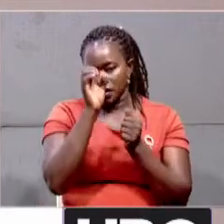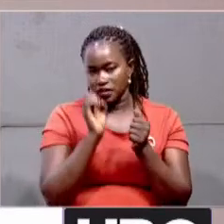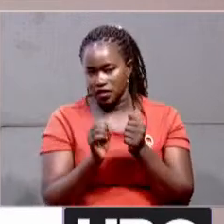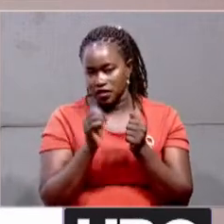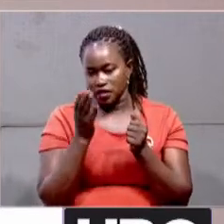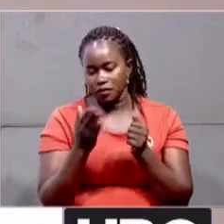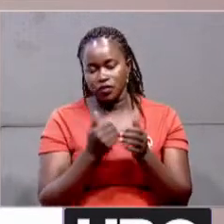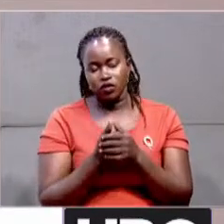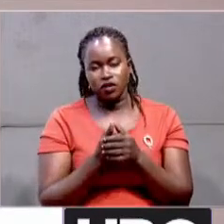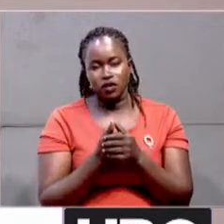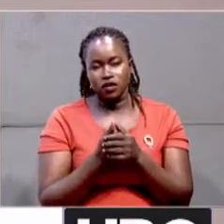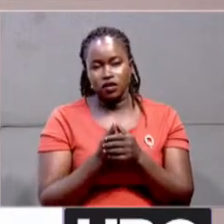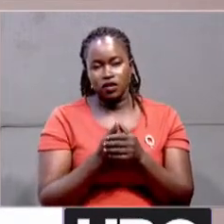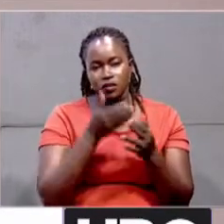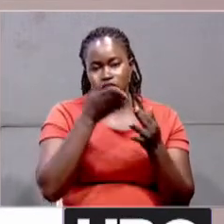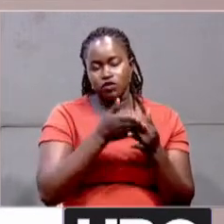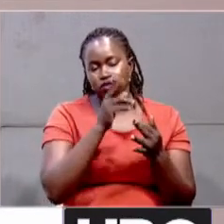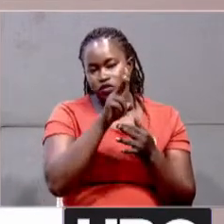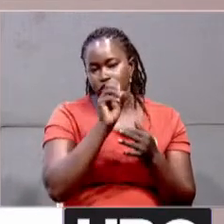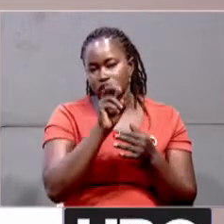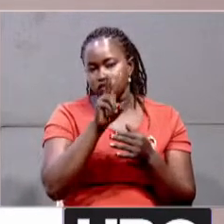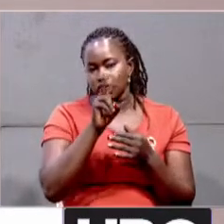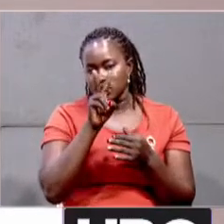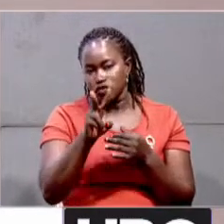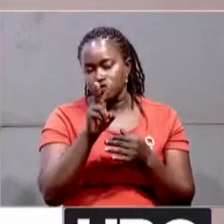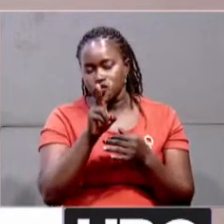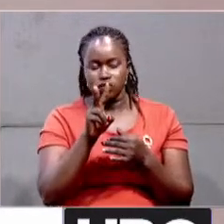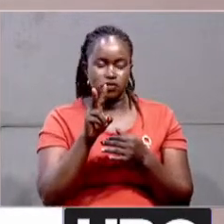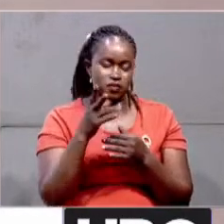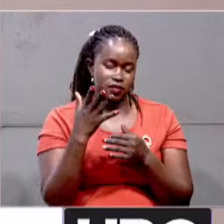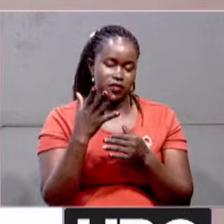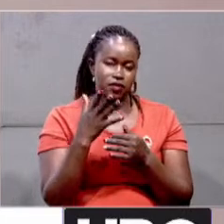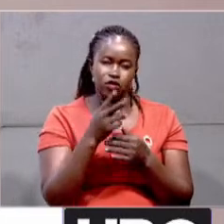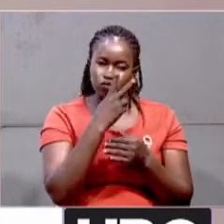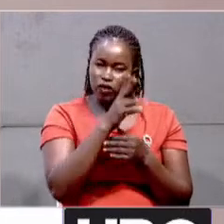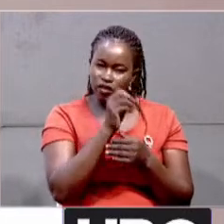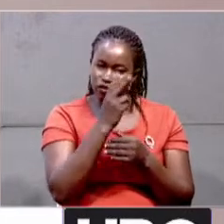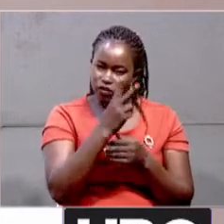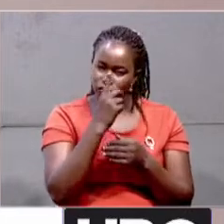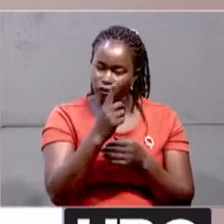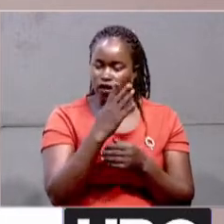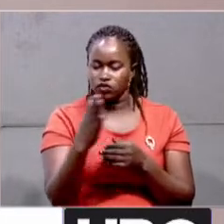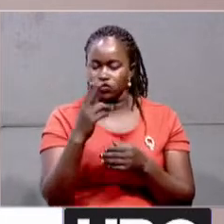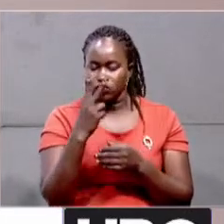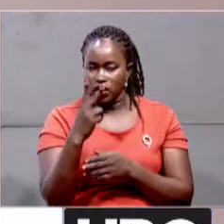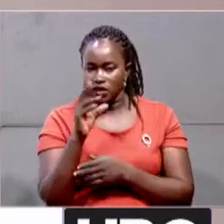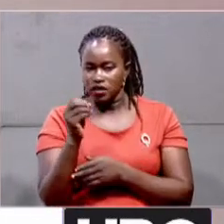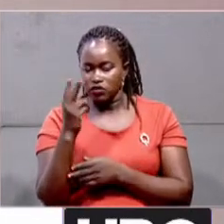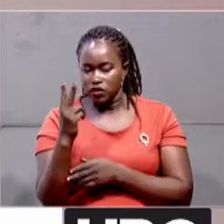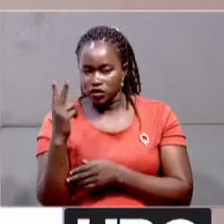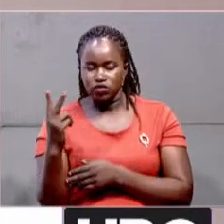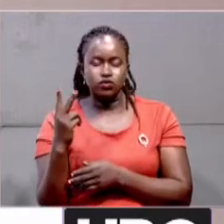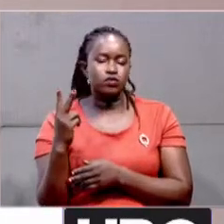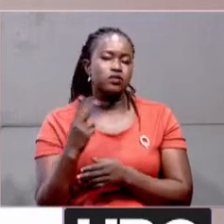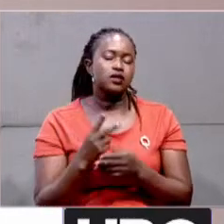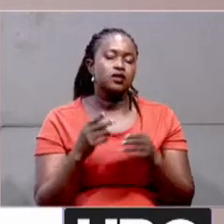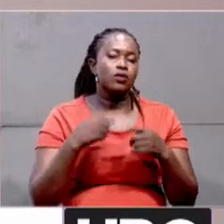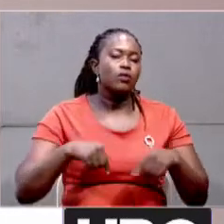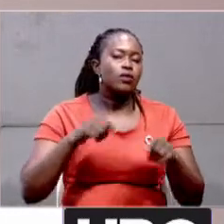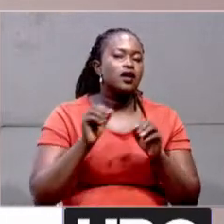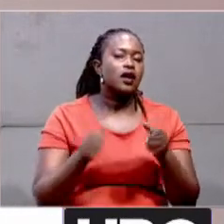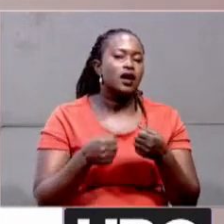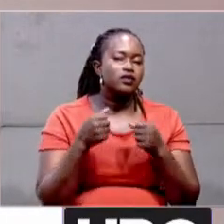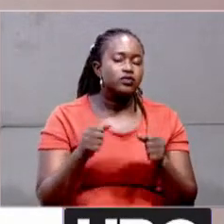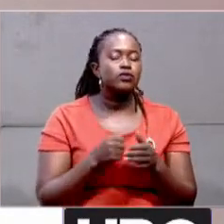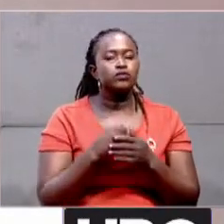between 2021 and 2022. Therefore, we cannot stand aside and let these